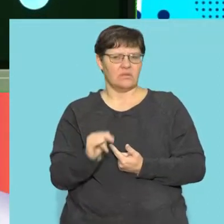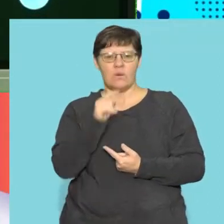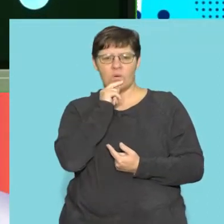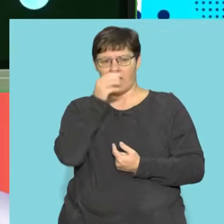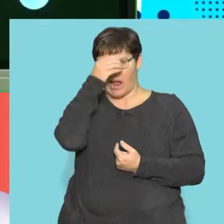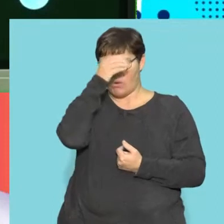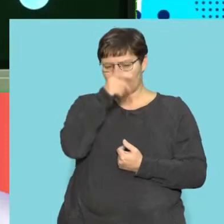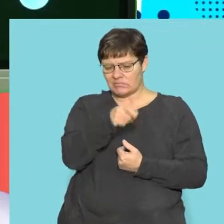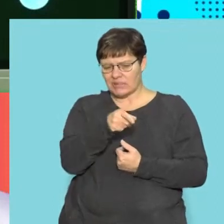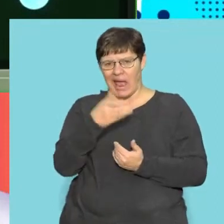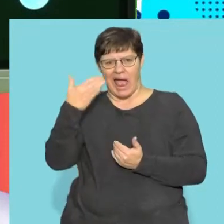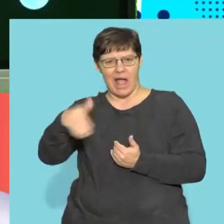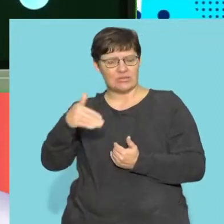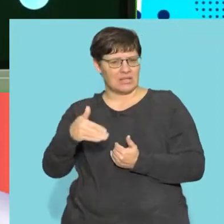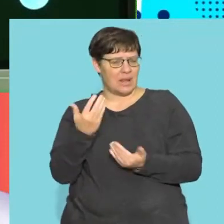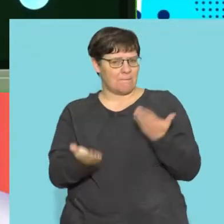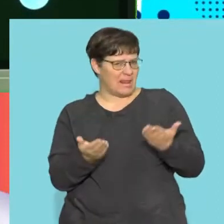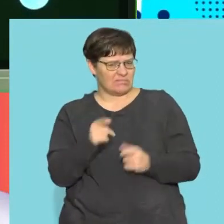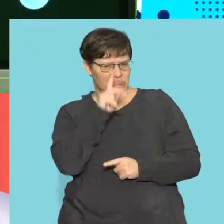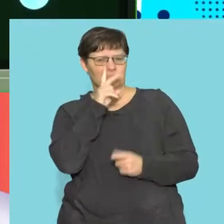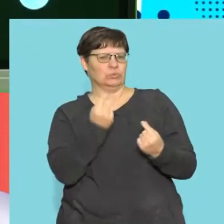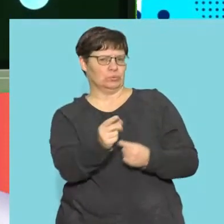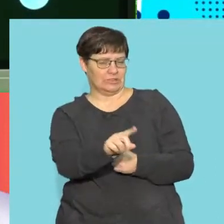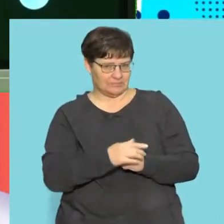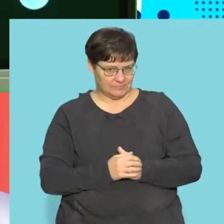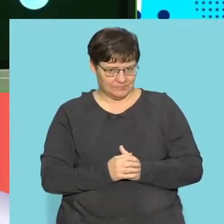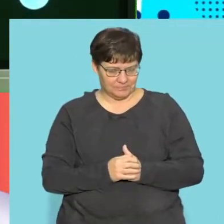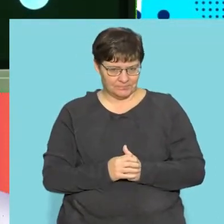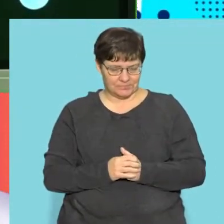to the concept of outstanding balance? Let's just jump right into it.